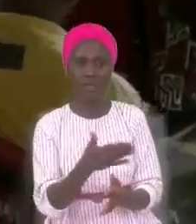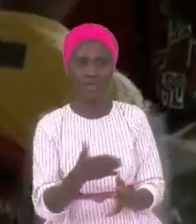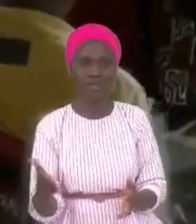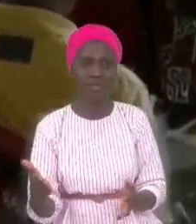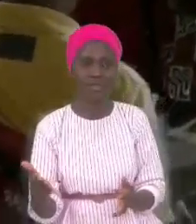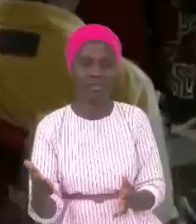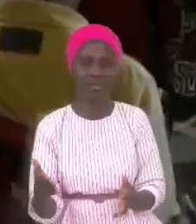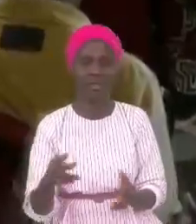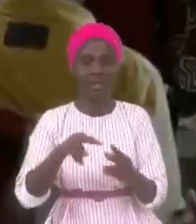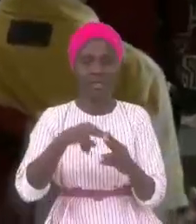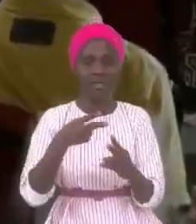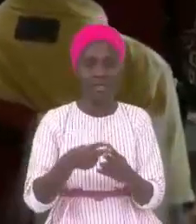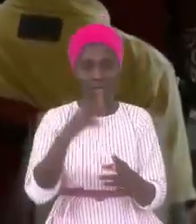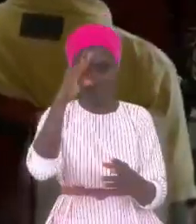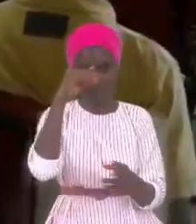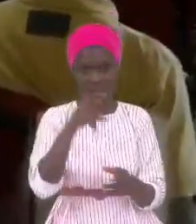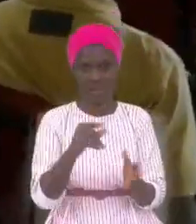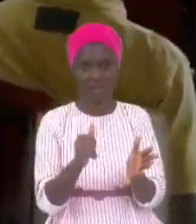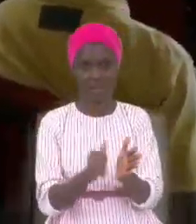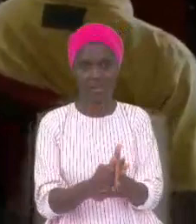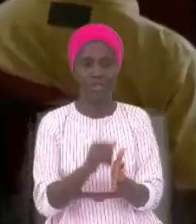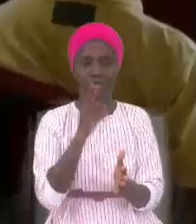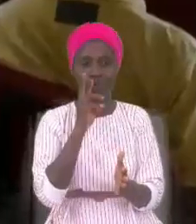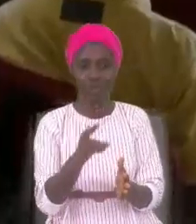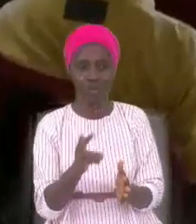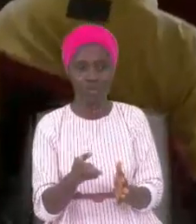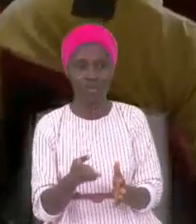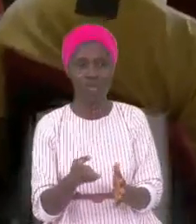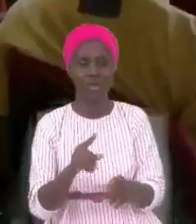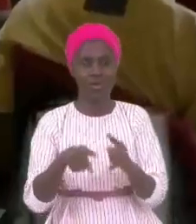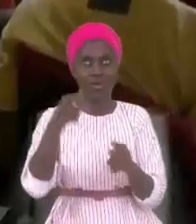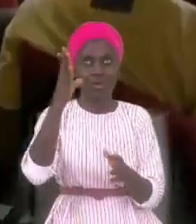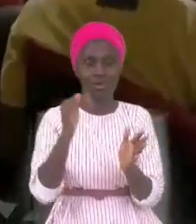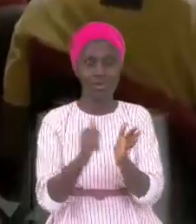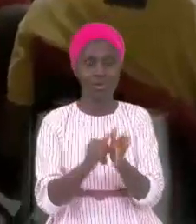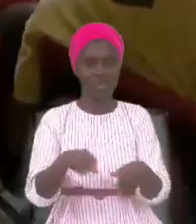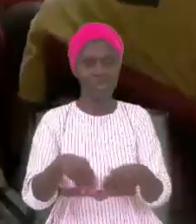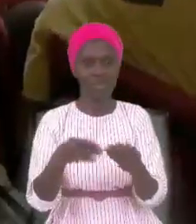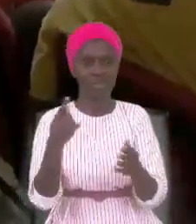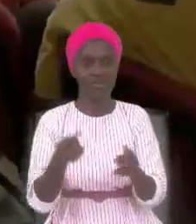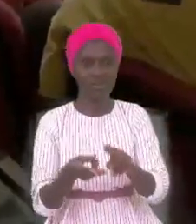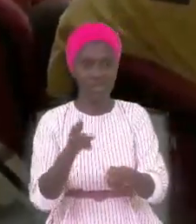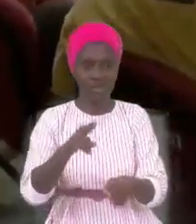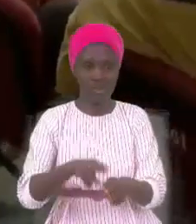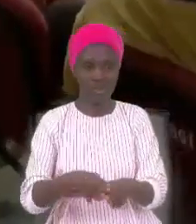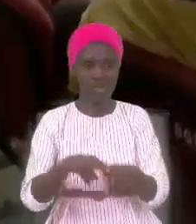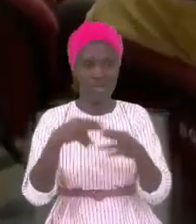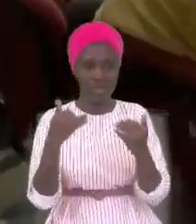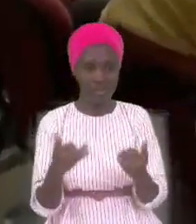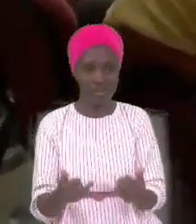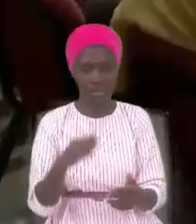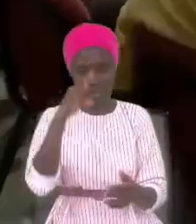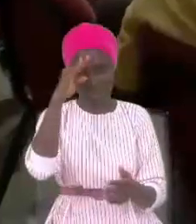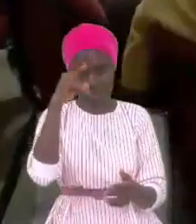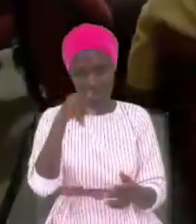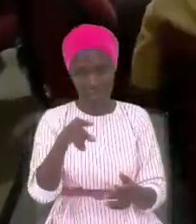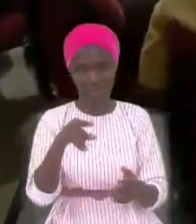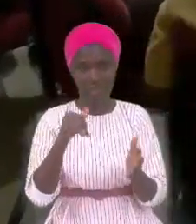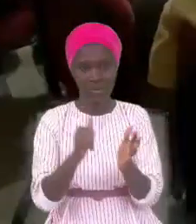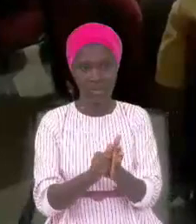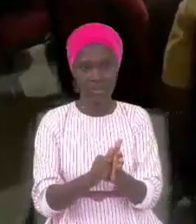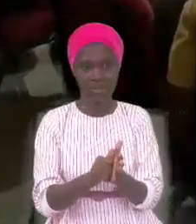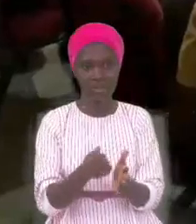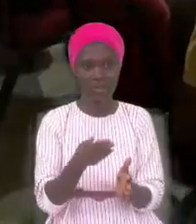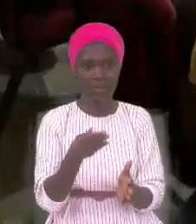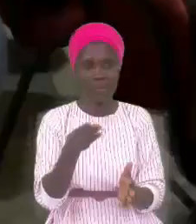that giveth the increase. Verse 8 says, now he that planteth and he that watereth